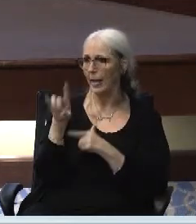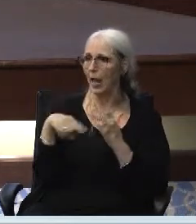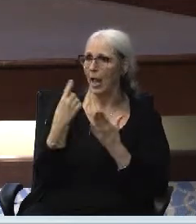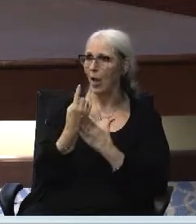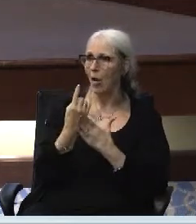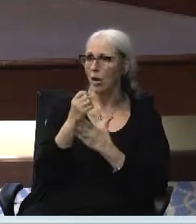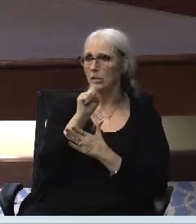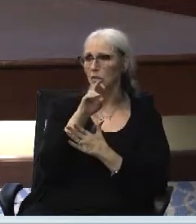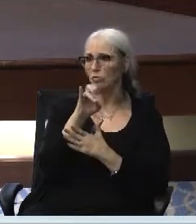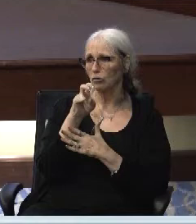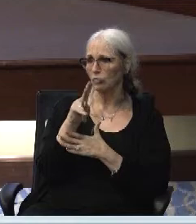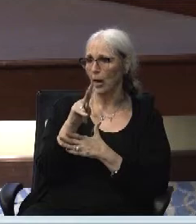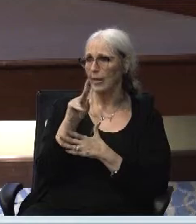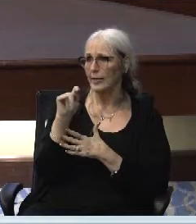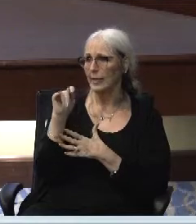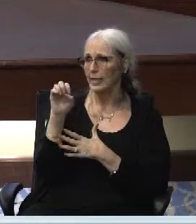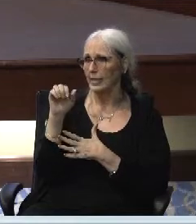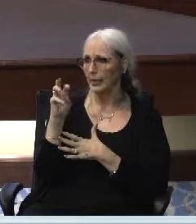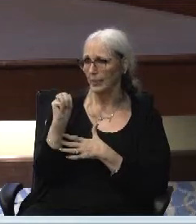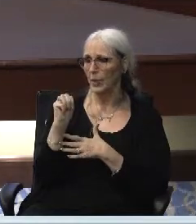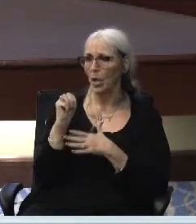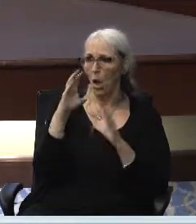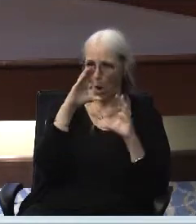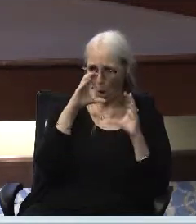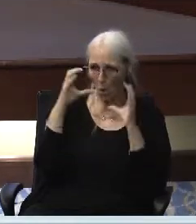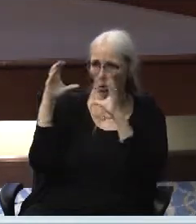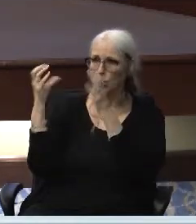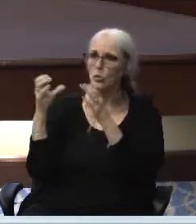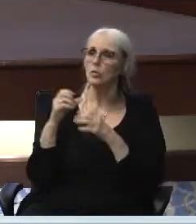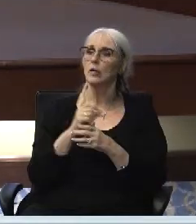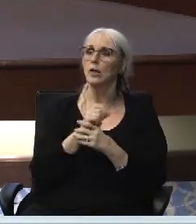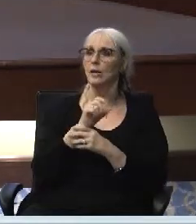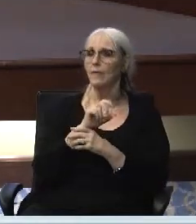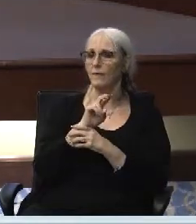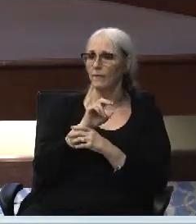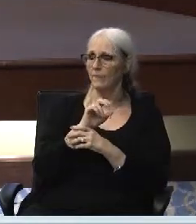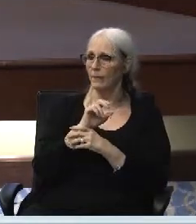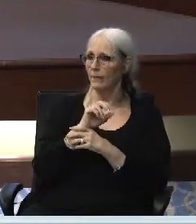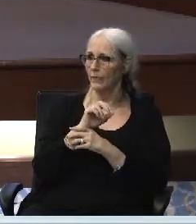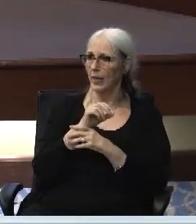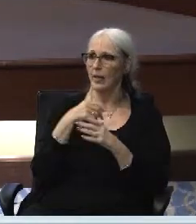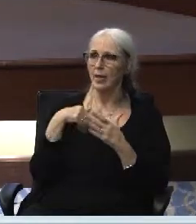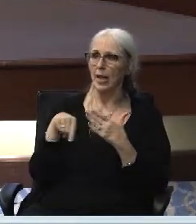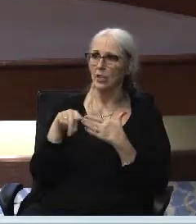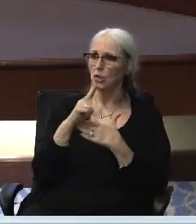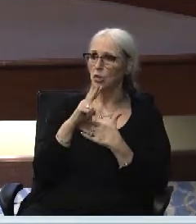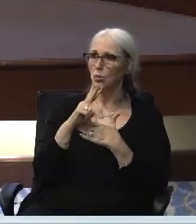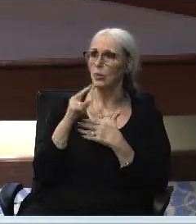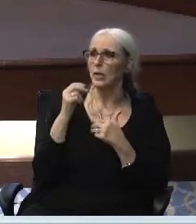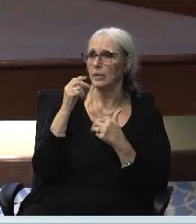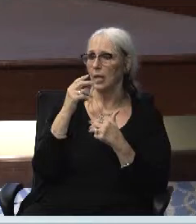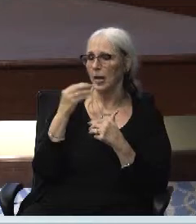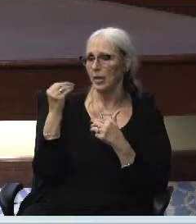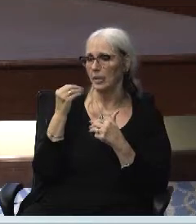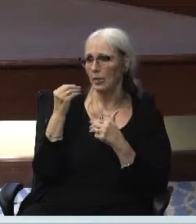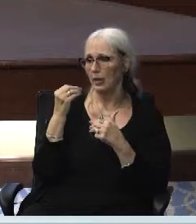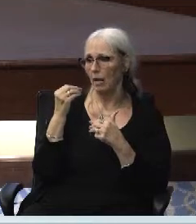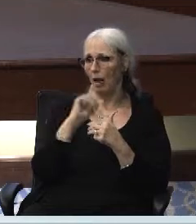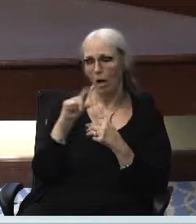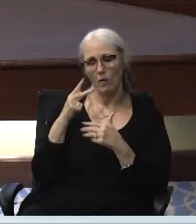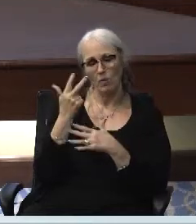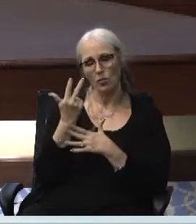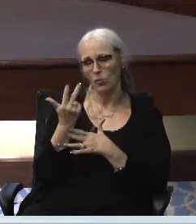strike teams will host the clinics and the PTR for the next 2 weeks, and then the National Guard staff will return. And all 3 of